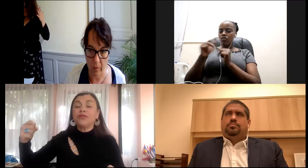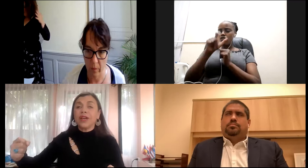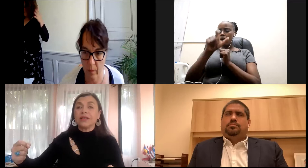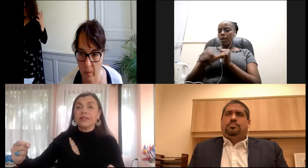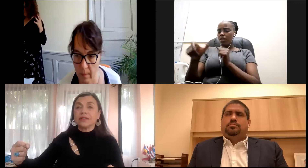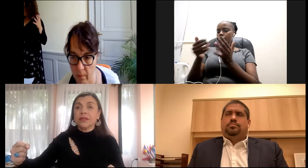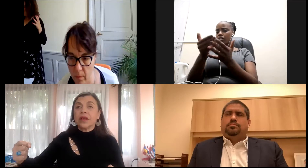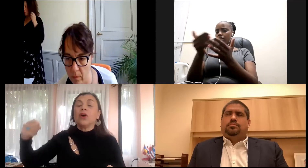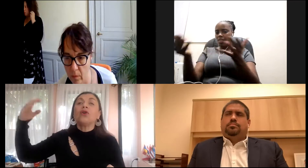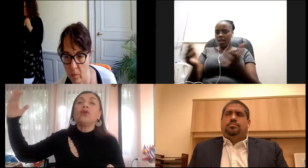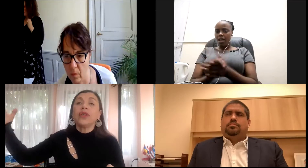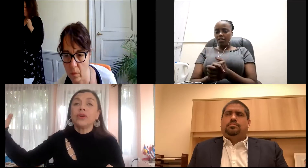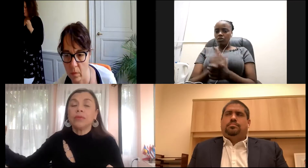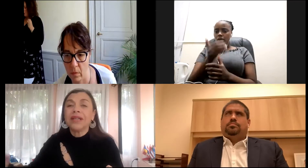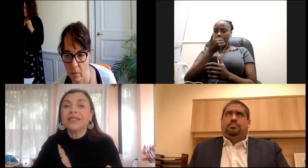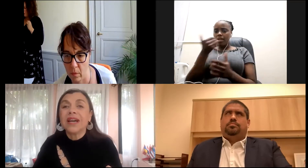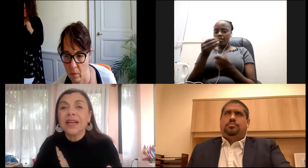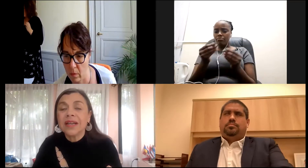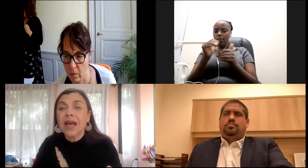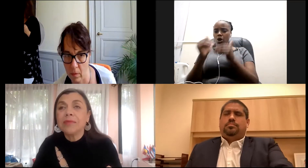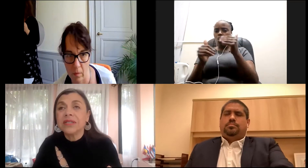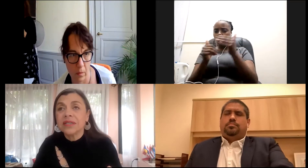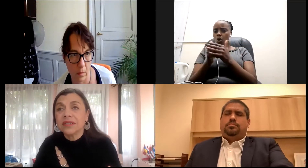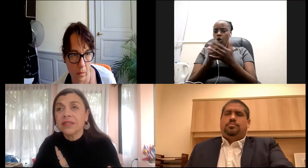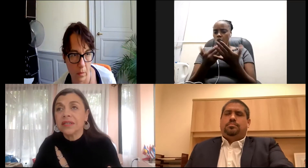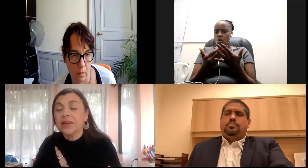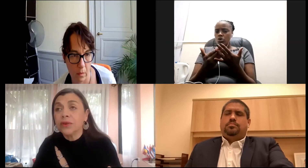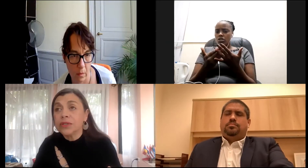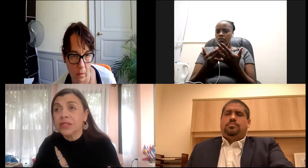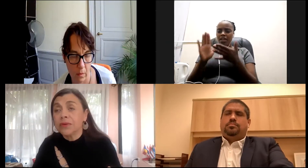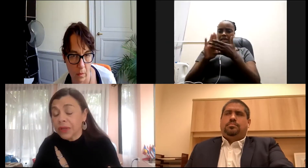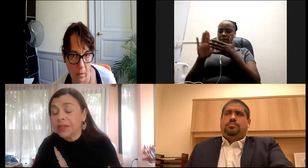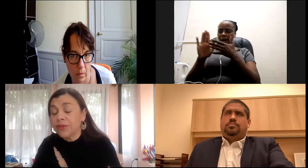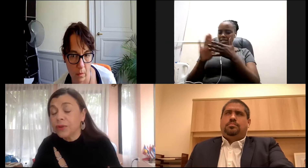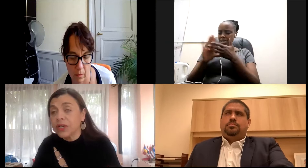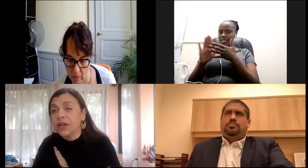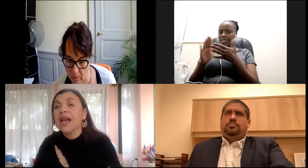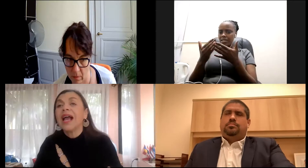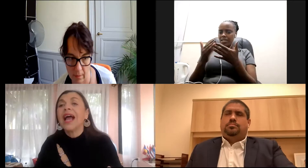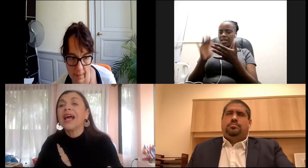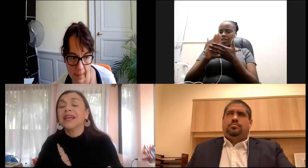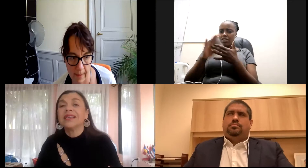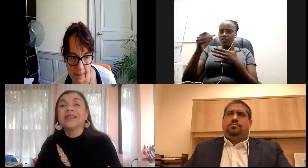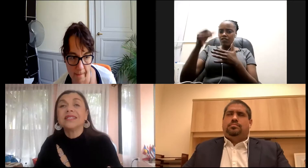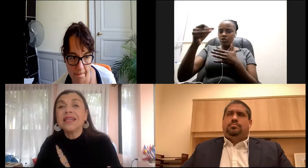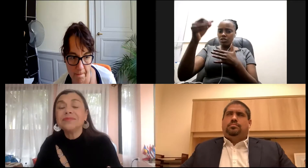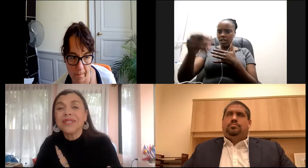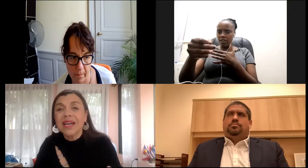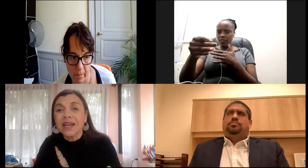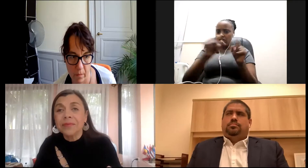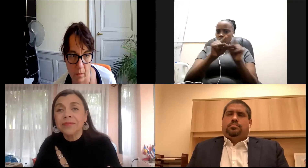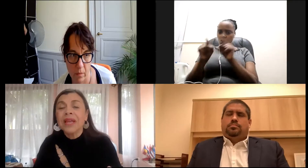better face other humanitarian emergencies in the future, and at the